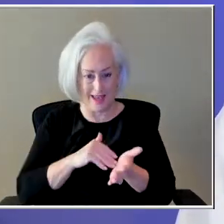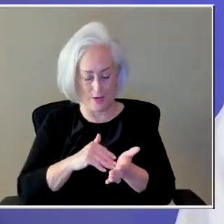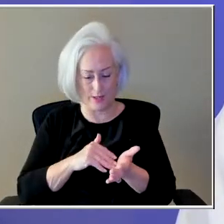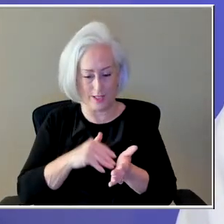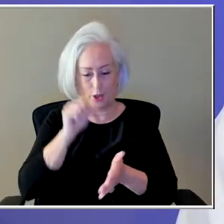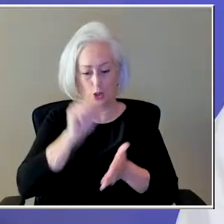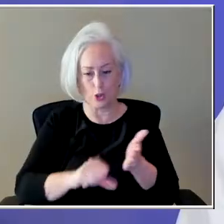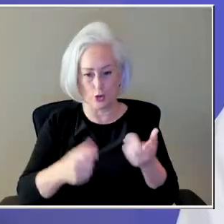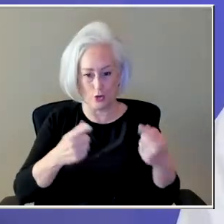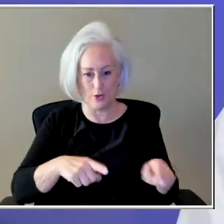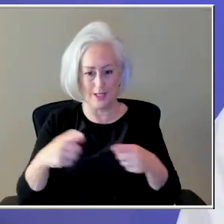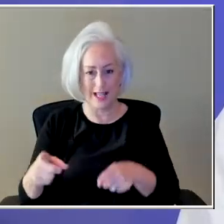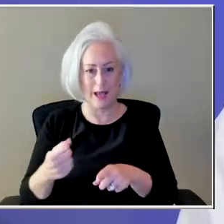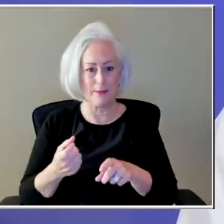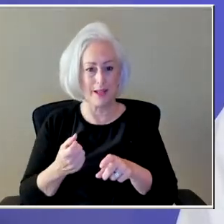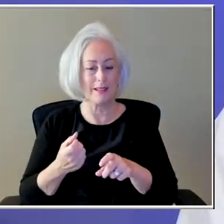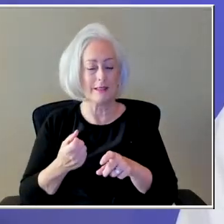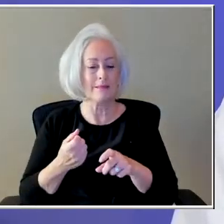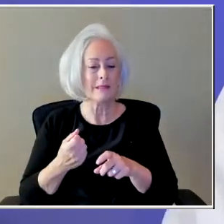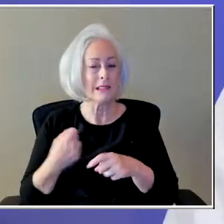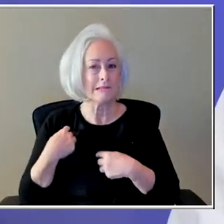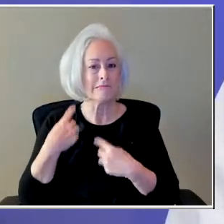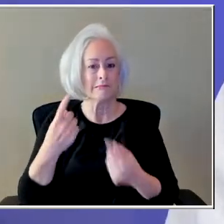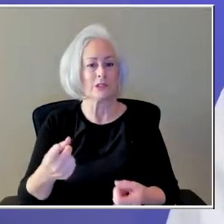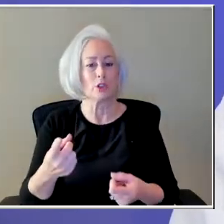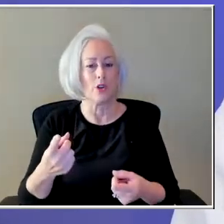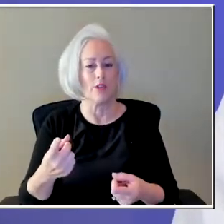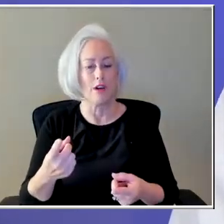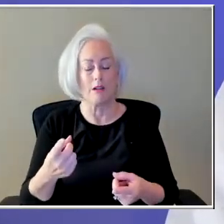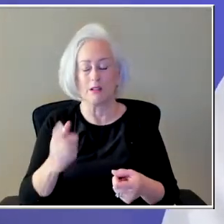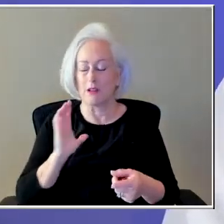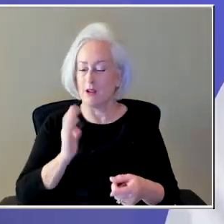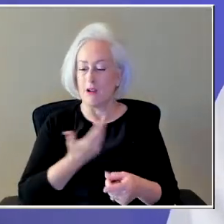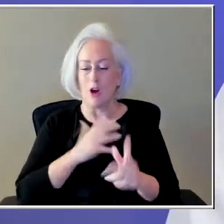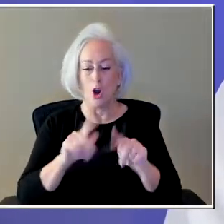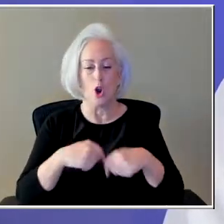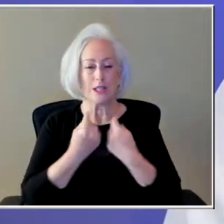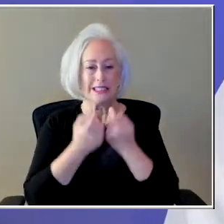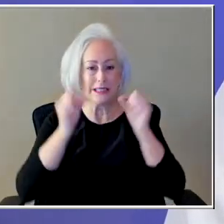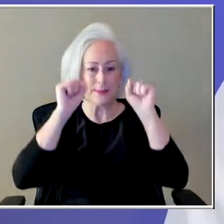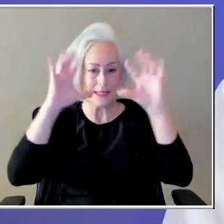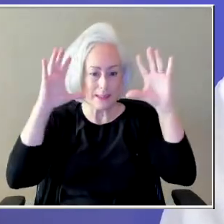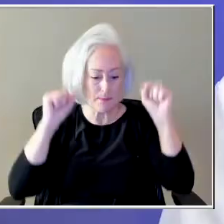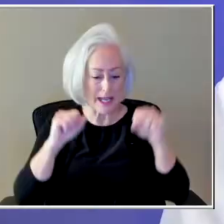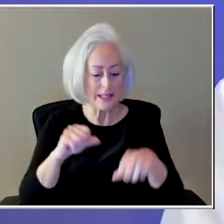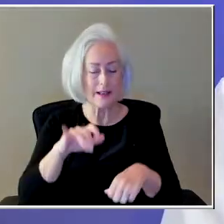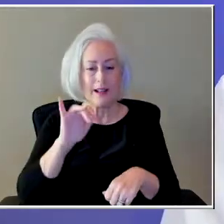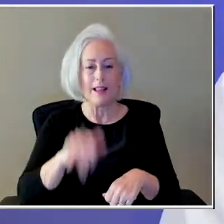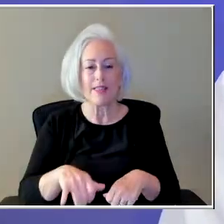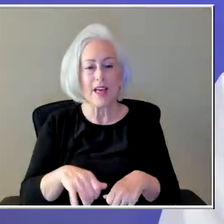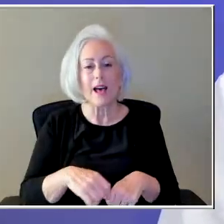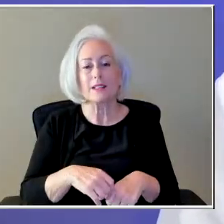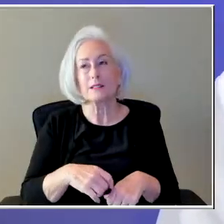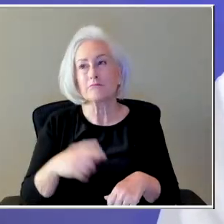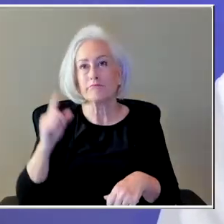how amazing our teams have become at doing this. And it's just not urology, it's ENT, it's cardiothoracic surgery,